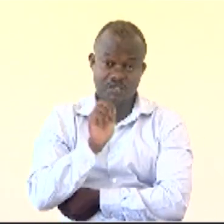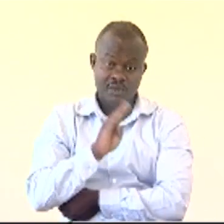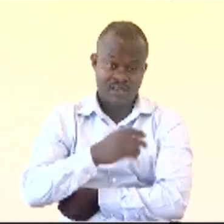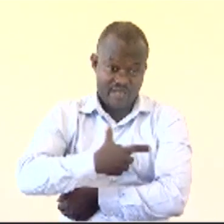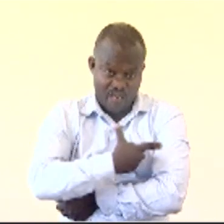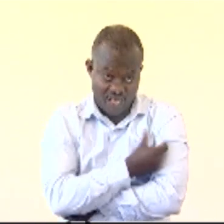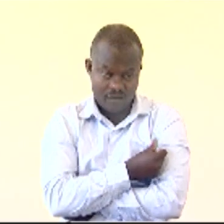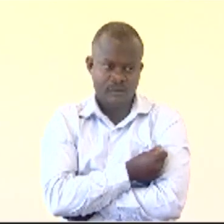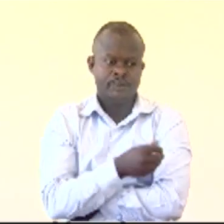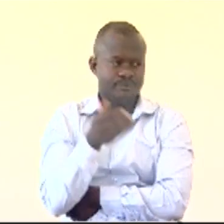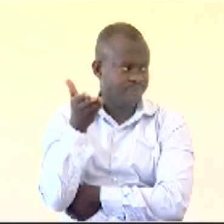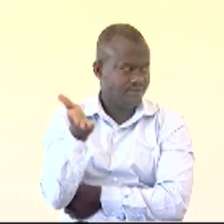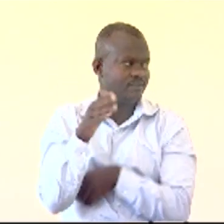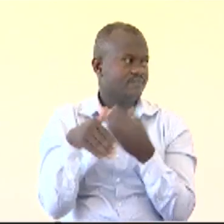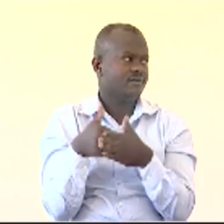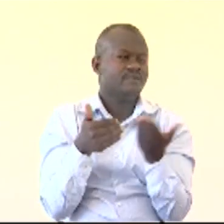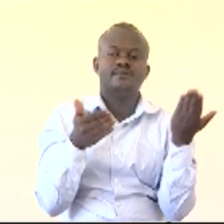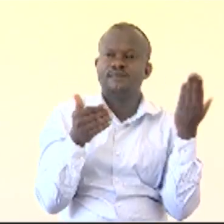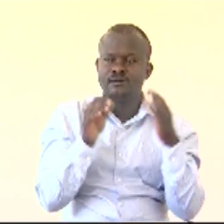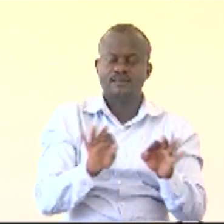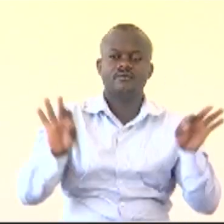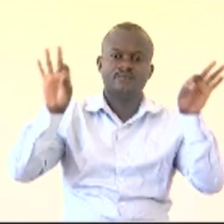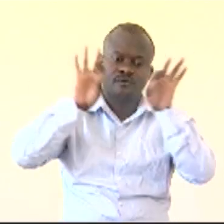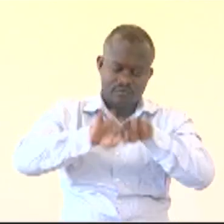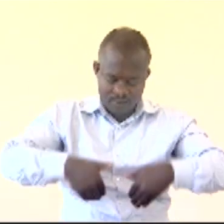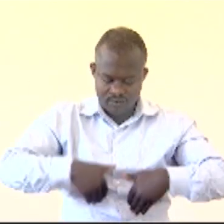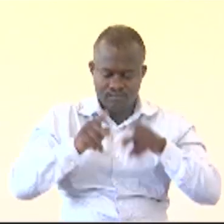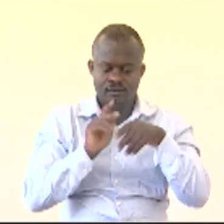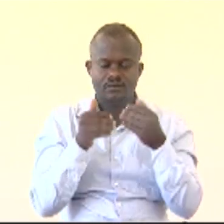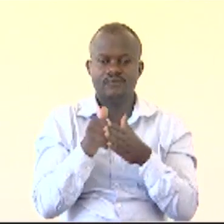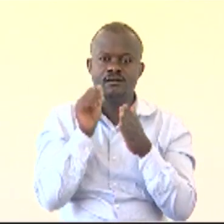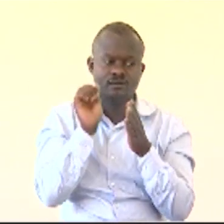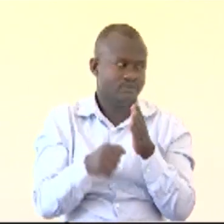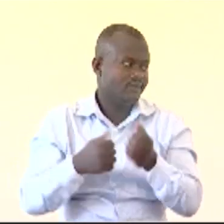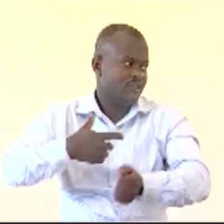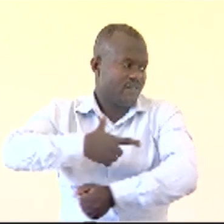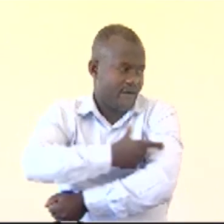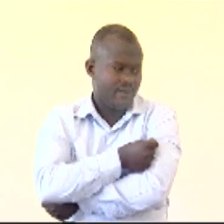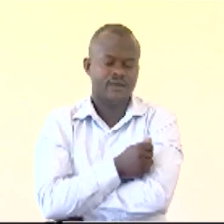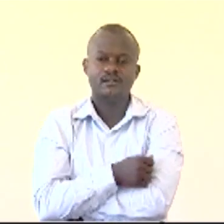is there, it is available. That's why young children has to be immunized with BCG.